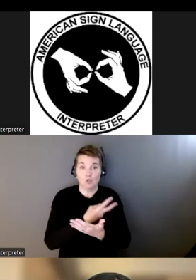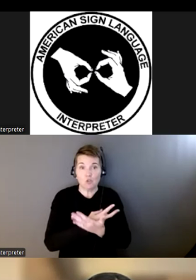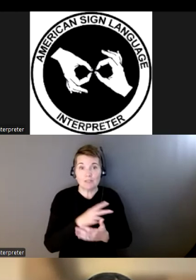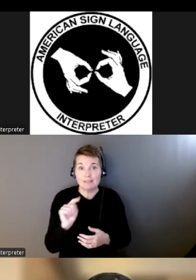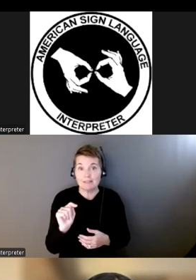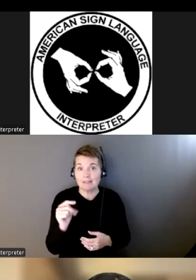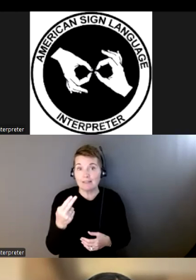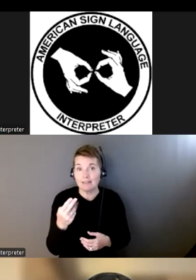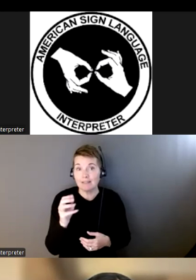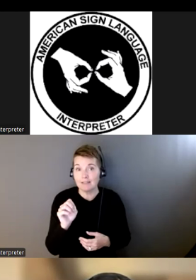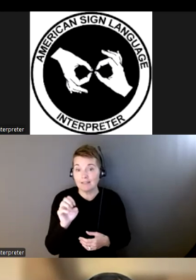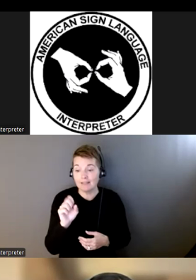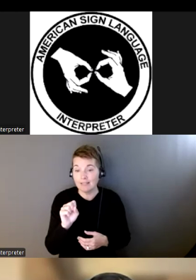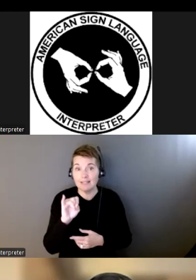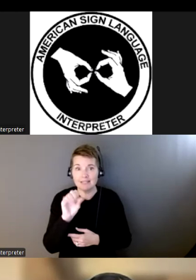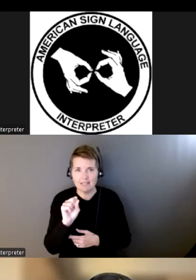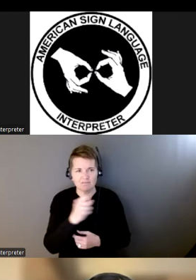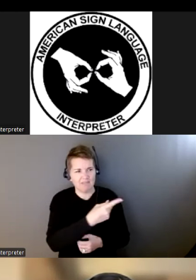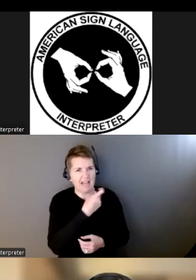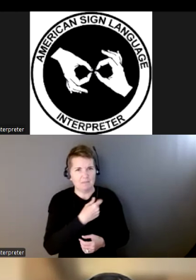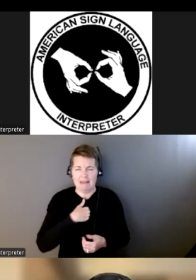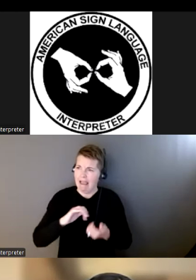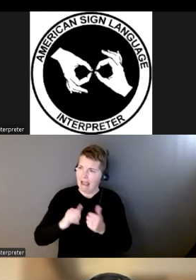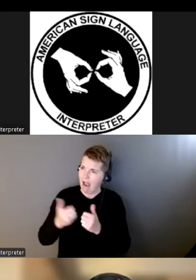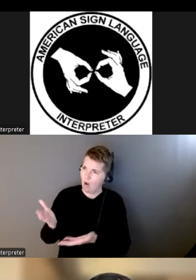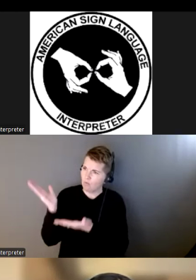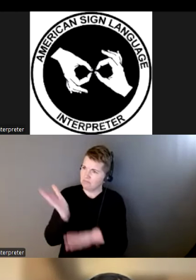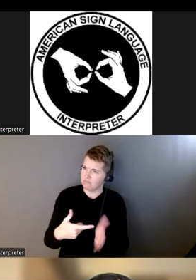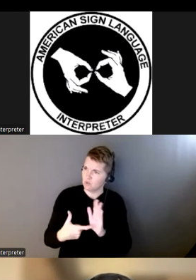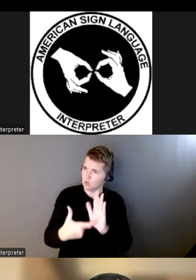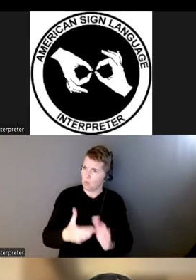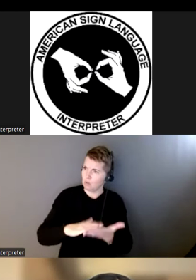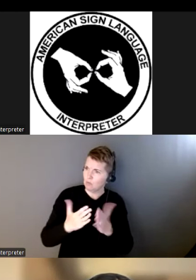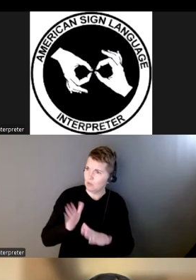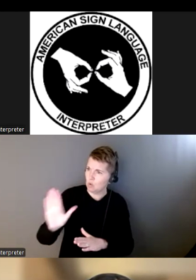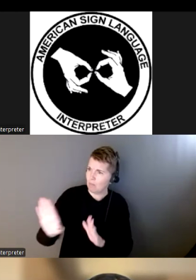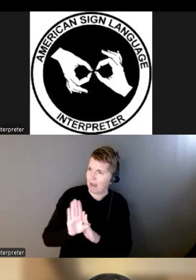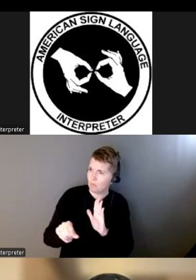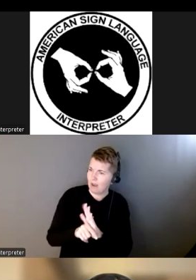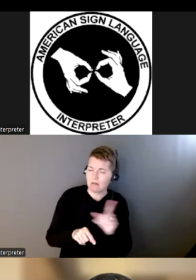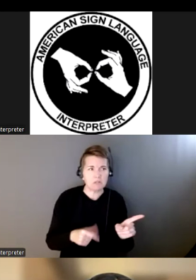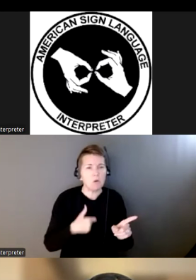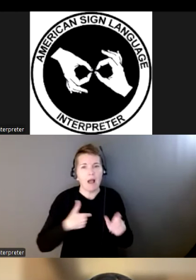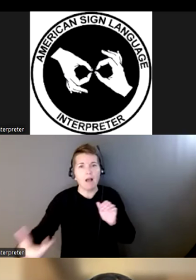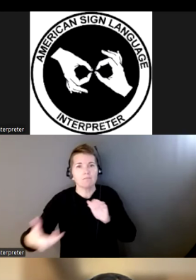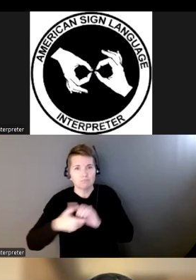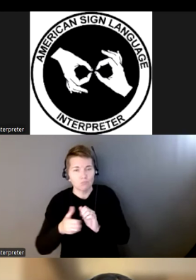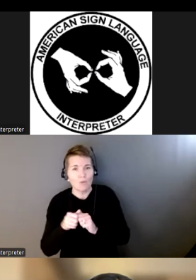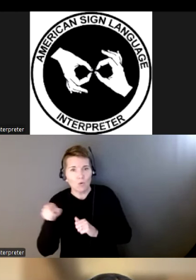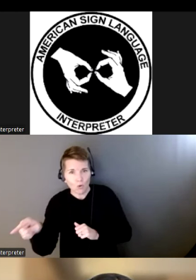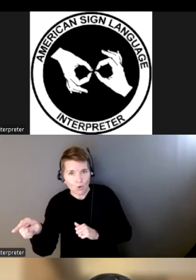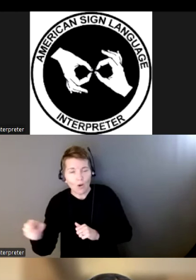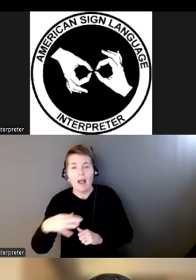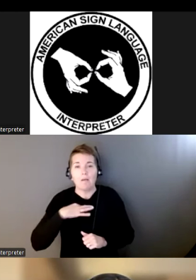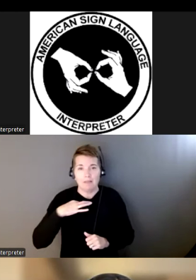this knowledge to the community. And so with Soyeon listed as a collaborator, I applied to the Artists in the